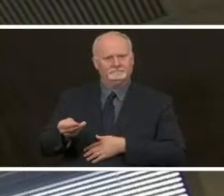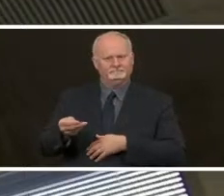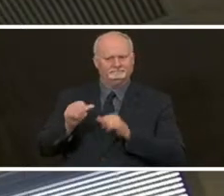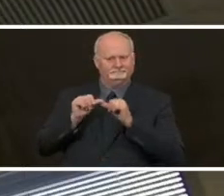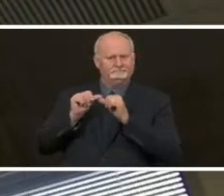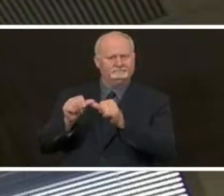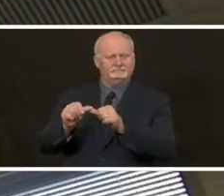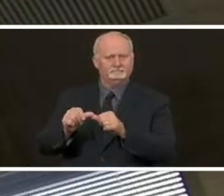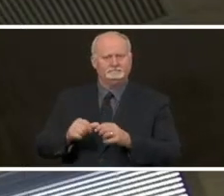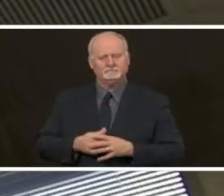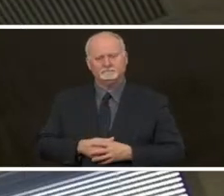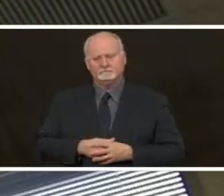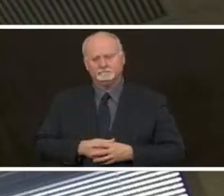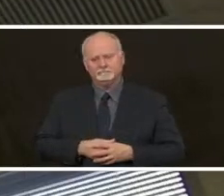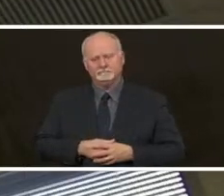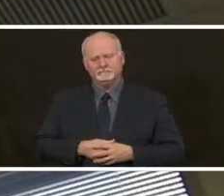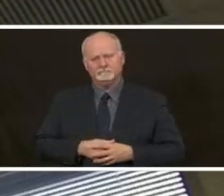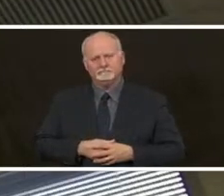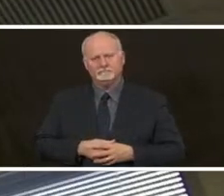Additionally,